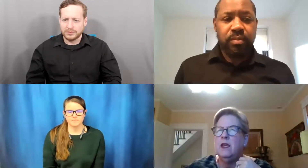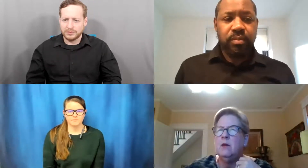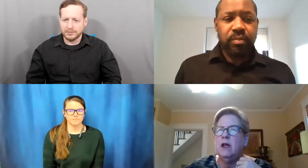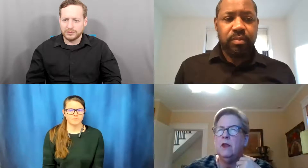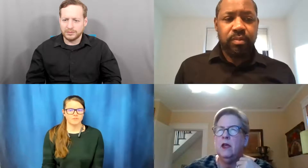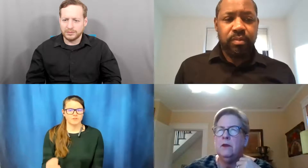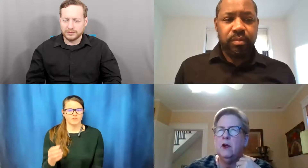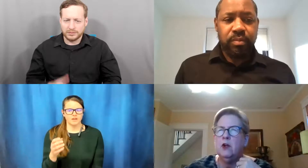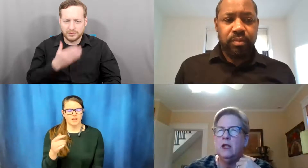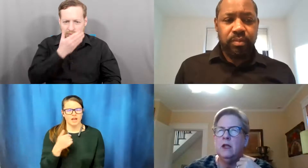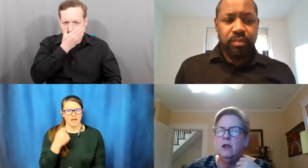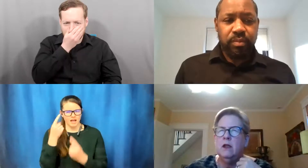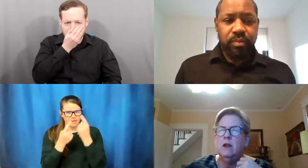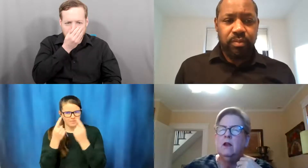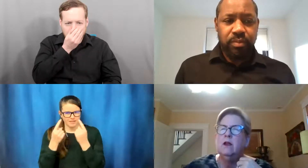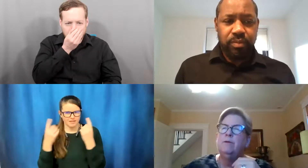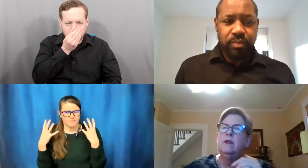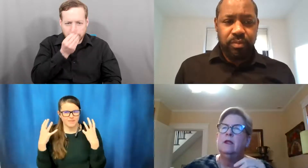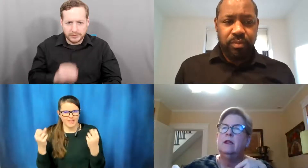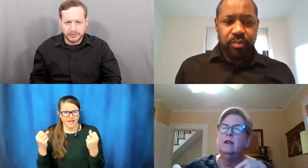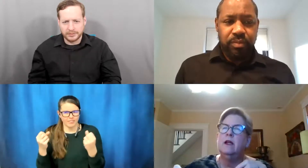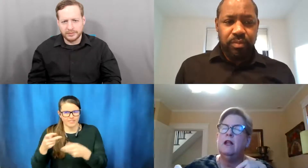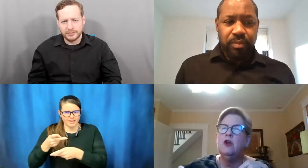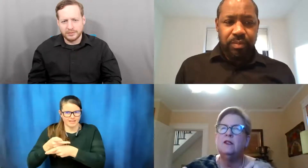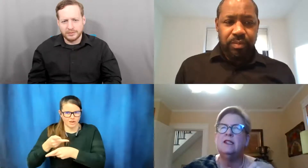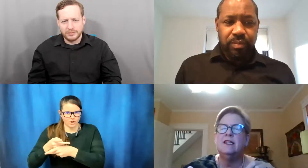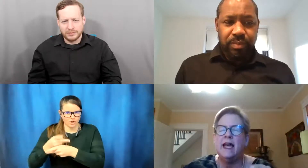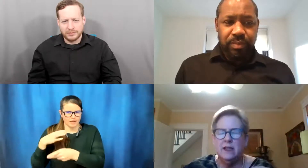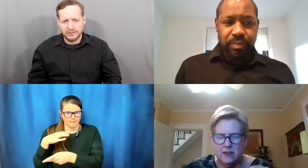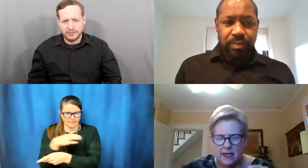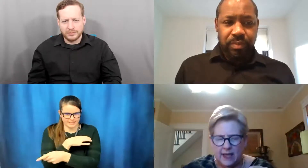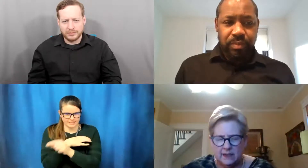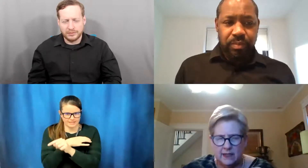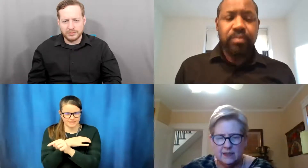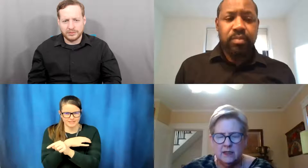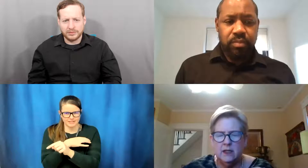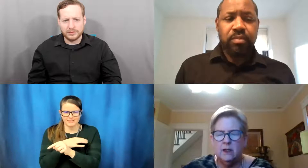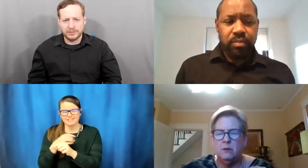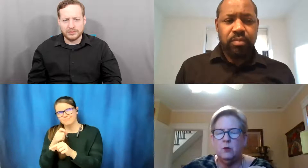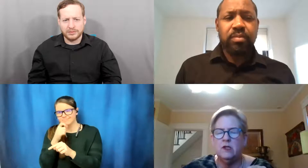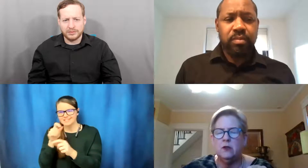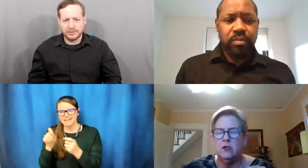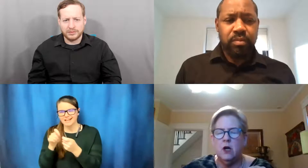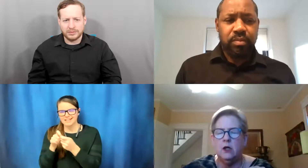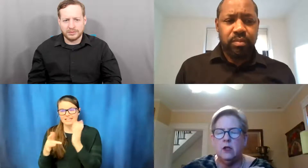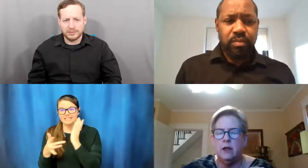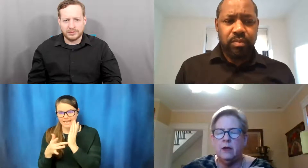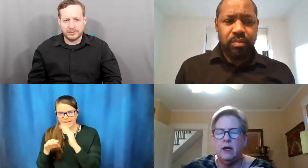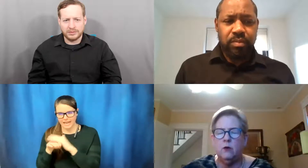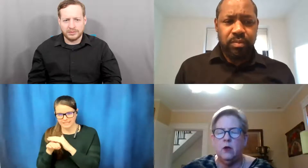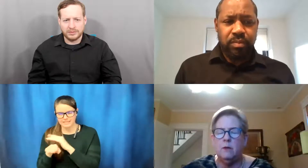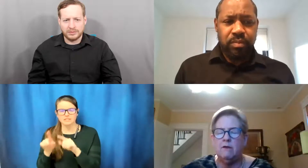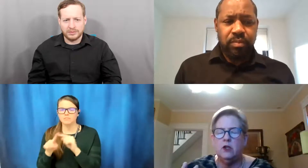I'm thinking about the healthcare committee. I don't know if this is exactly tech access, but we certainly talk a